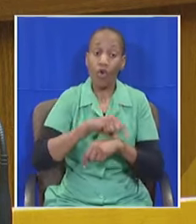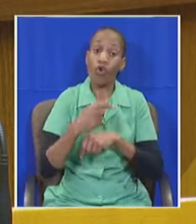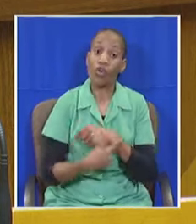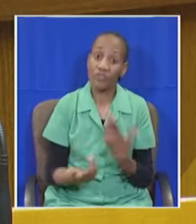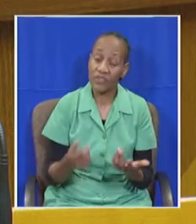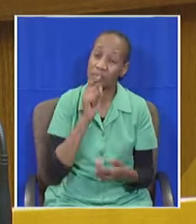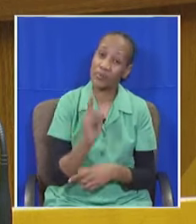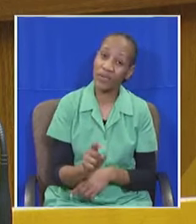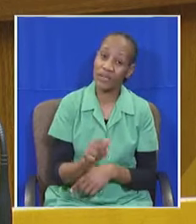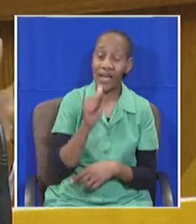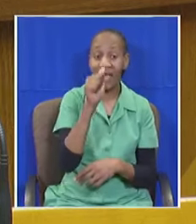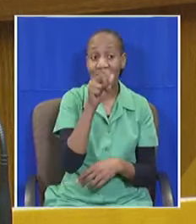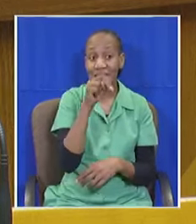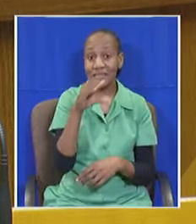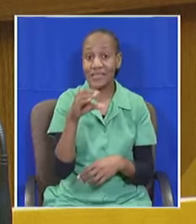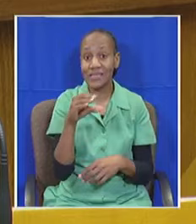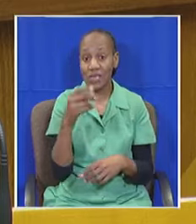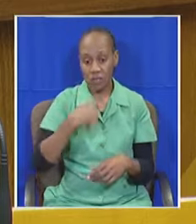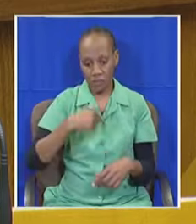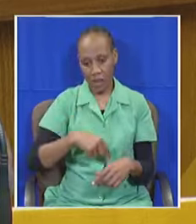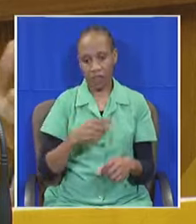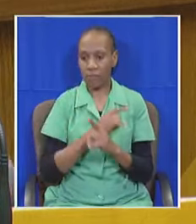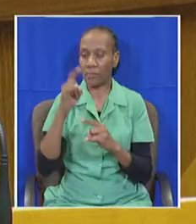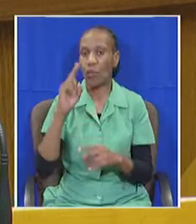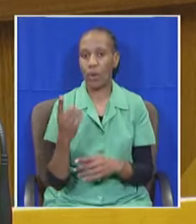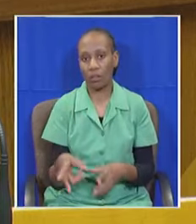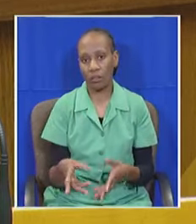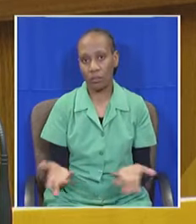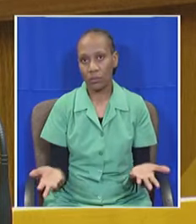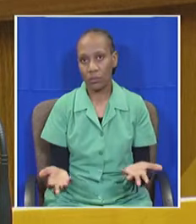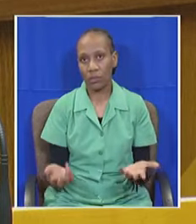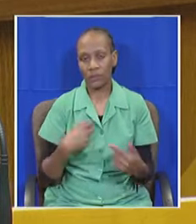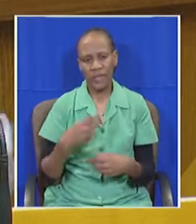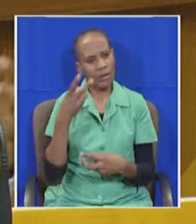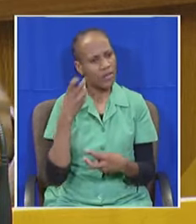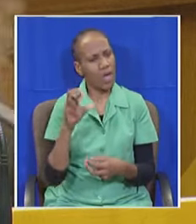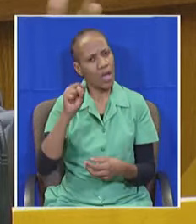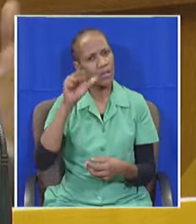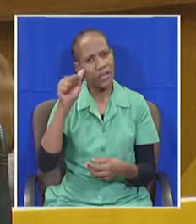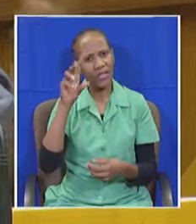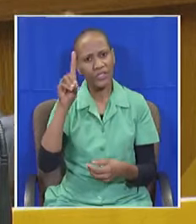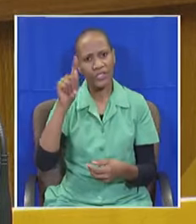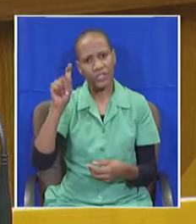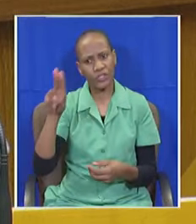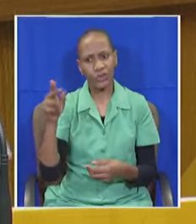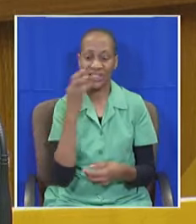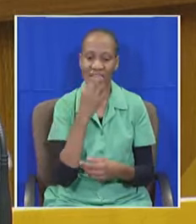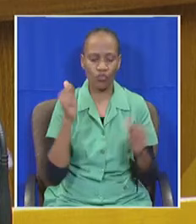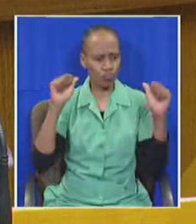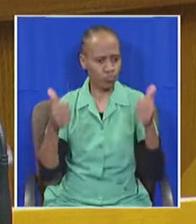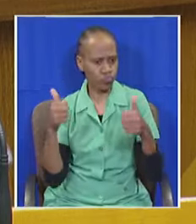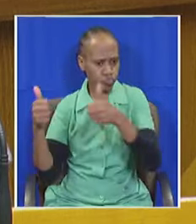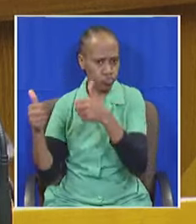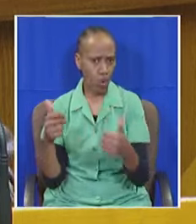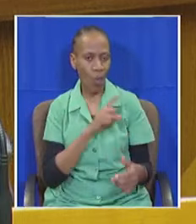ANC to self-correct, one must only listen to his brown nosing of SATU, calling them great and powerful in order to